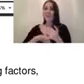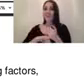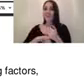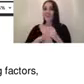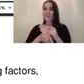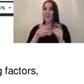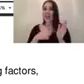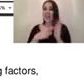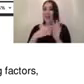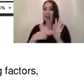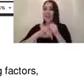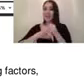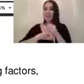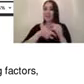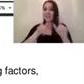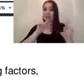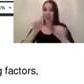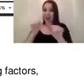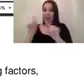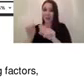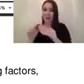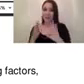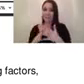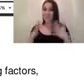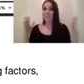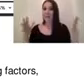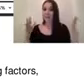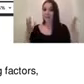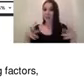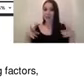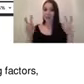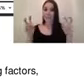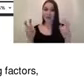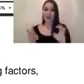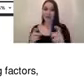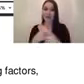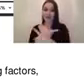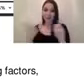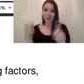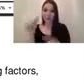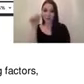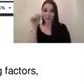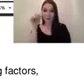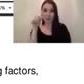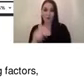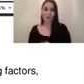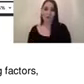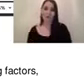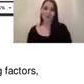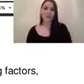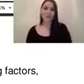Optics is a huge topic, as you guys know, but I just want to go a little bit through